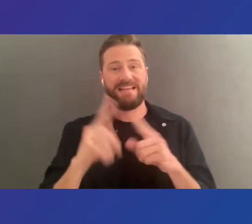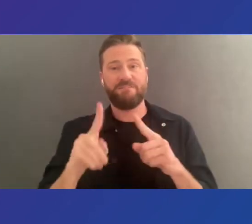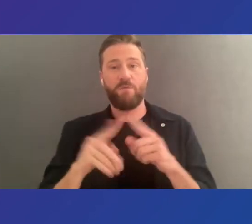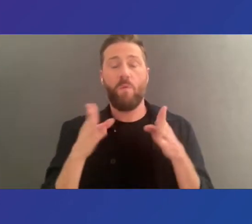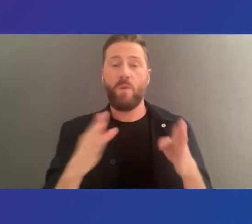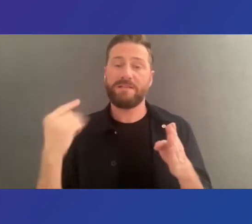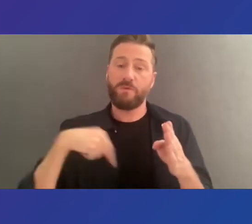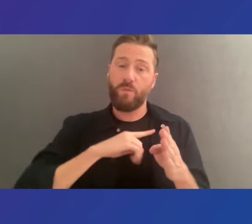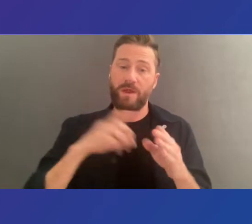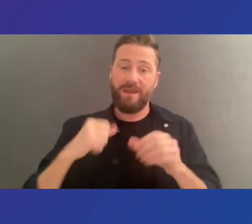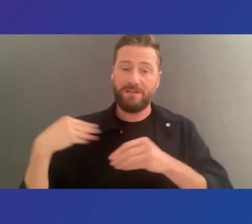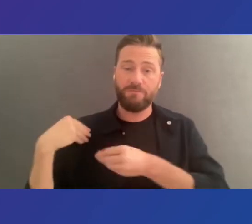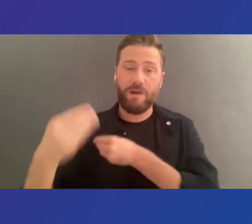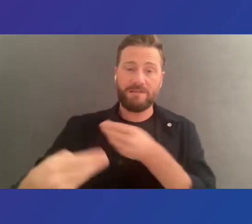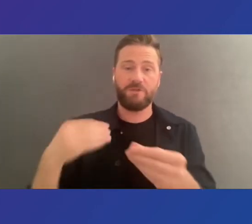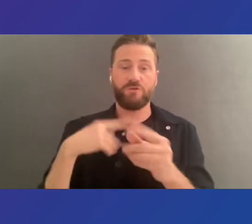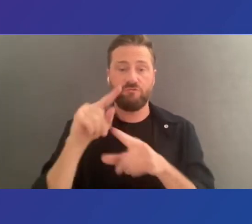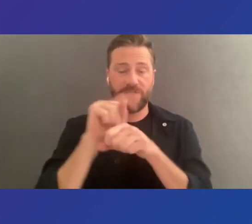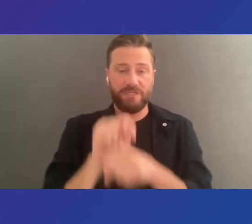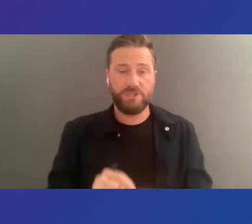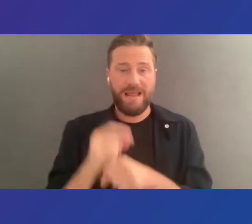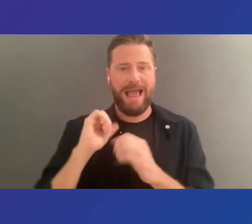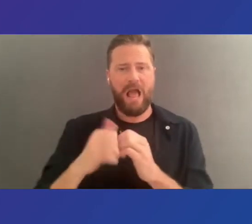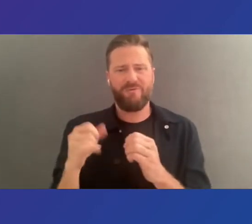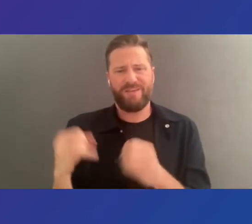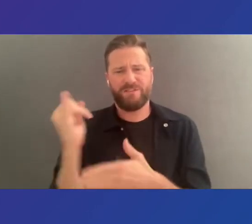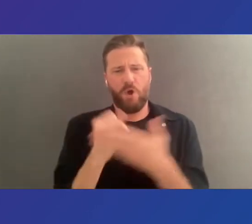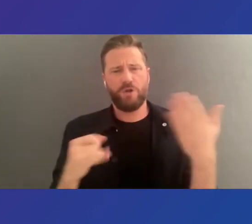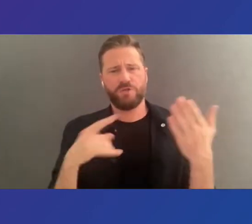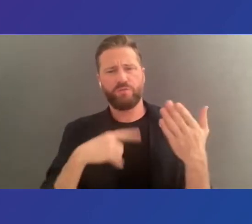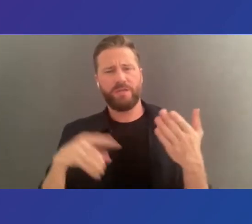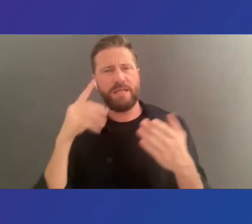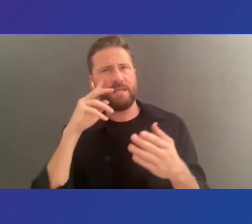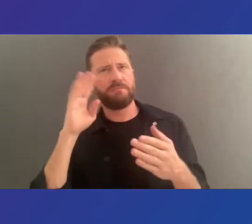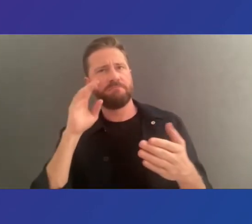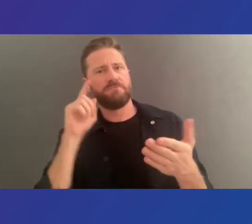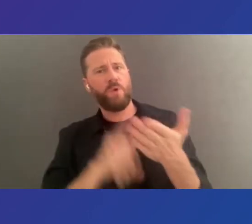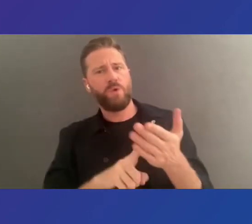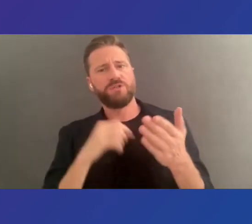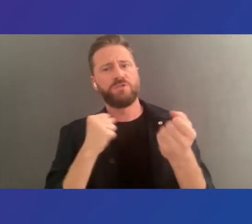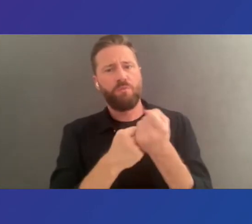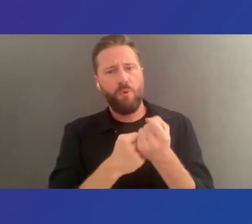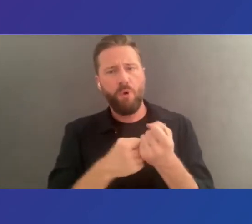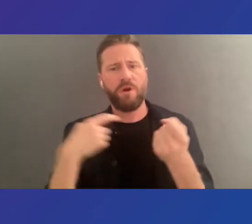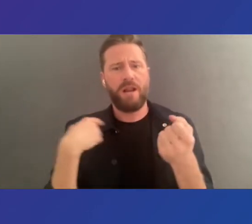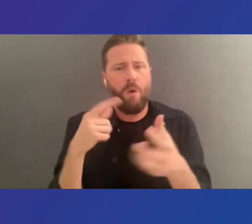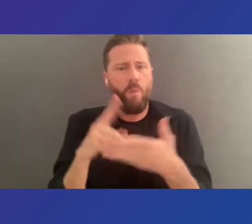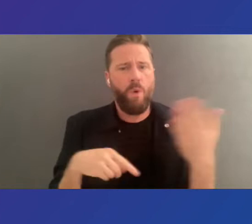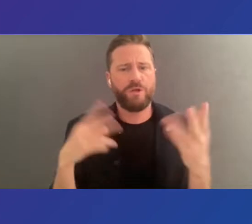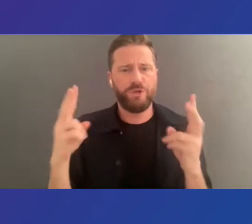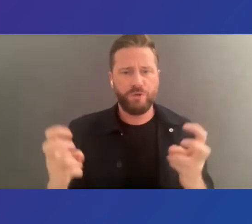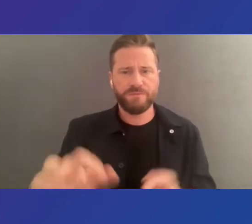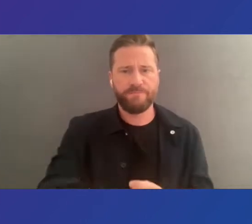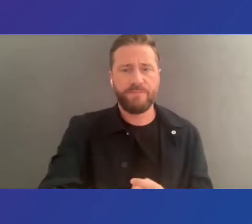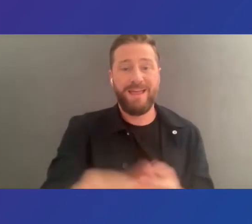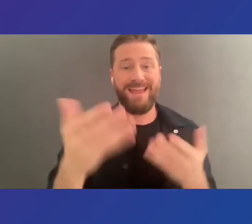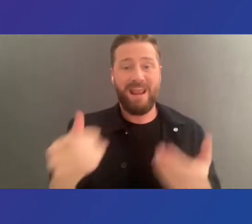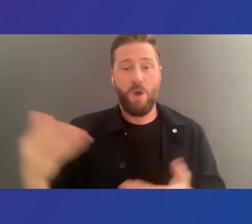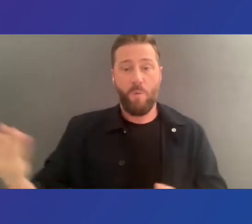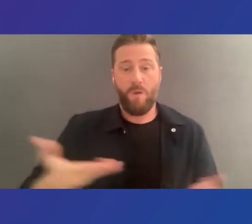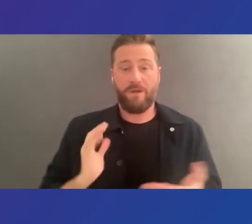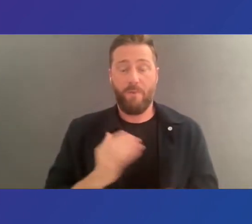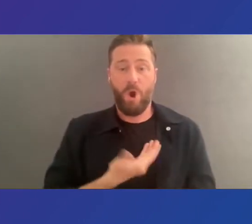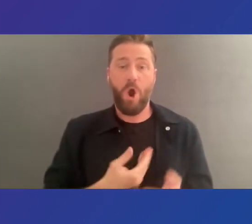pass on their traditions. How are these artists perceived, supported, and included, and on what terms? Now welcoming our